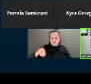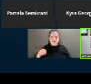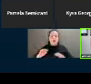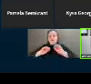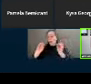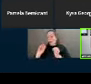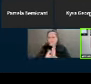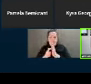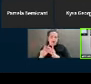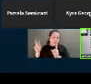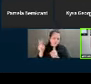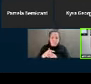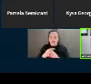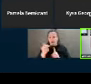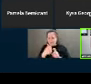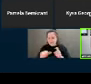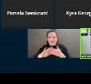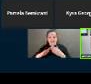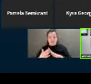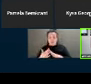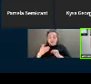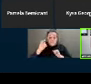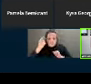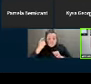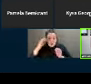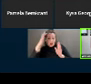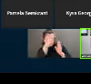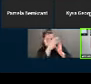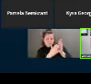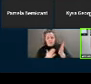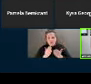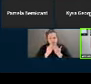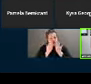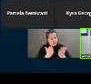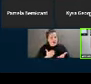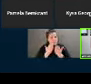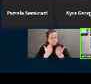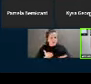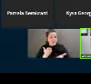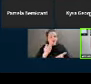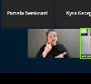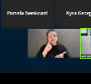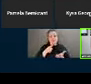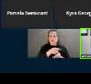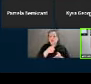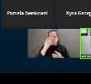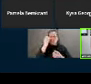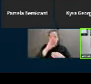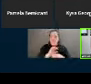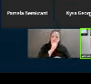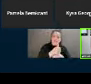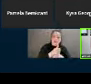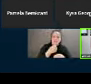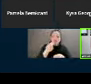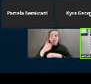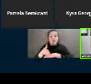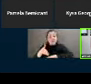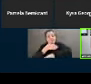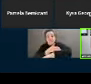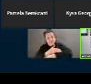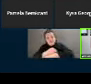but it does provide a series of recommendations to either establish or improve security practices. So, of course, we strongly